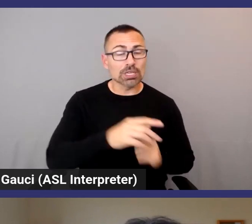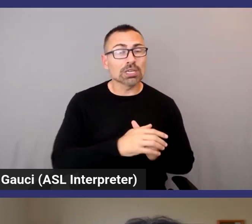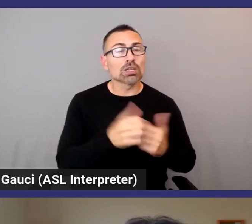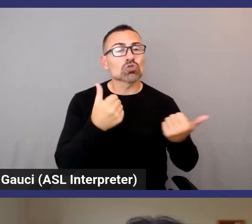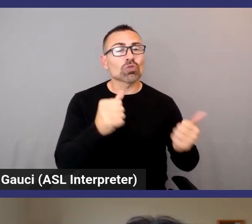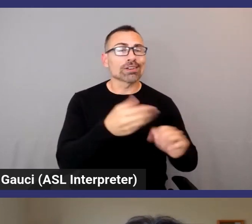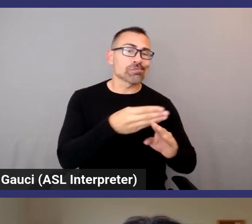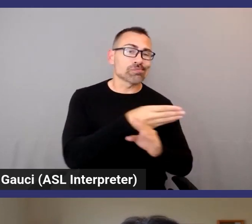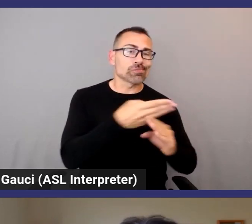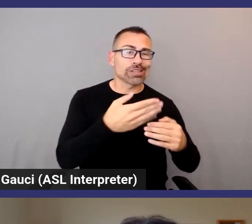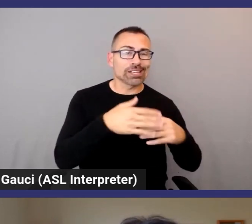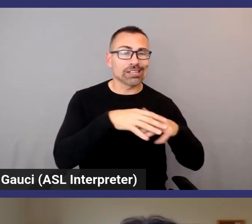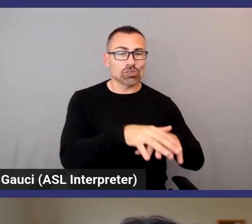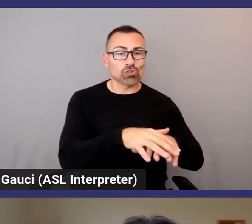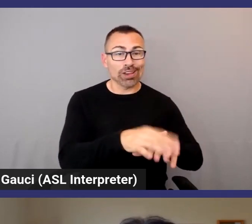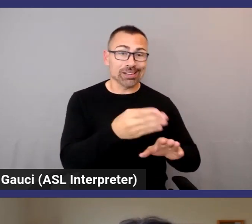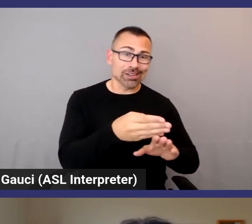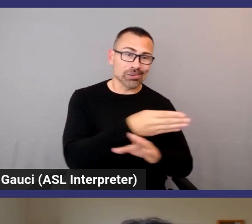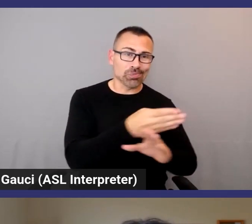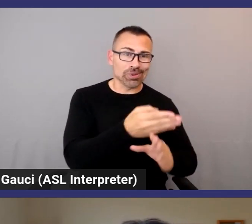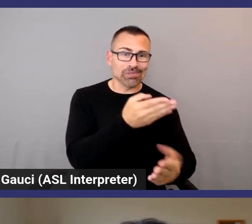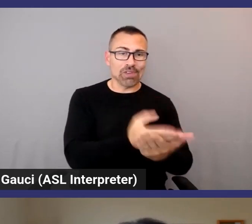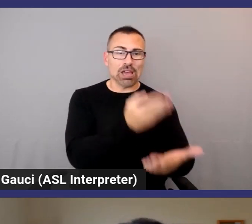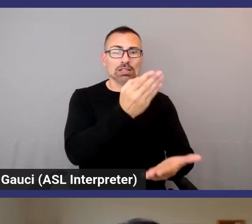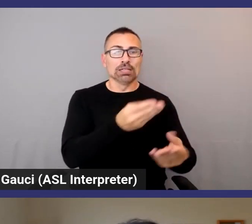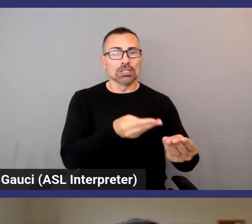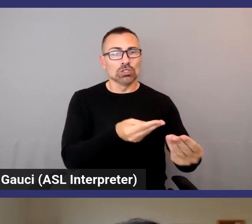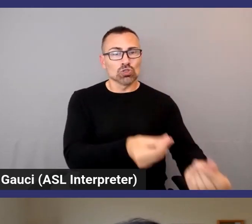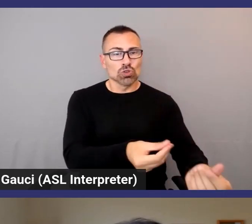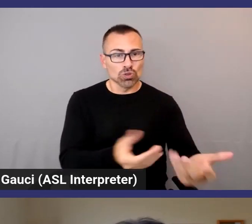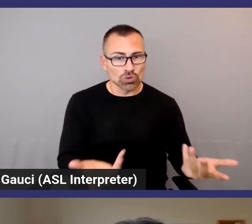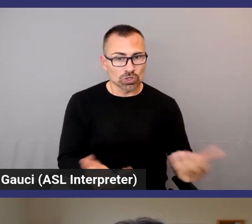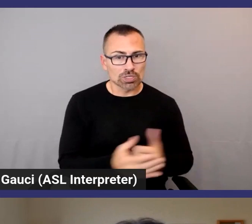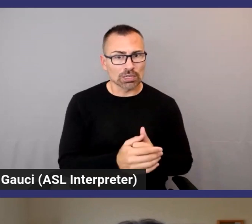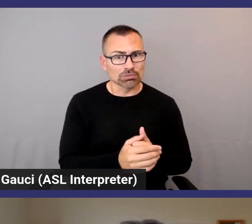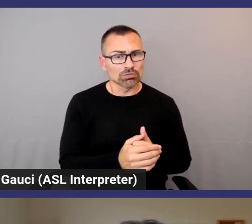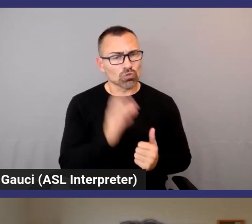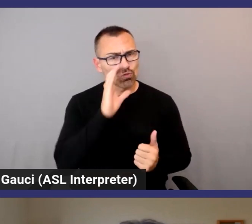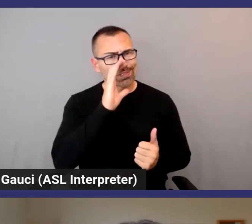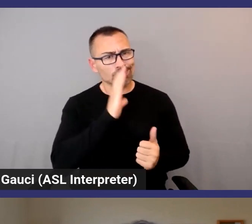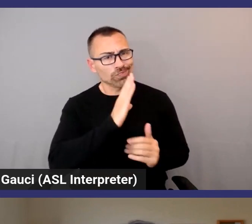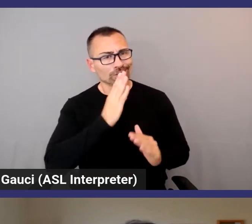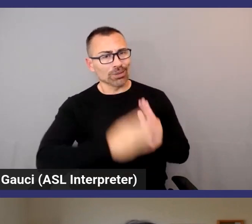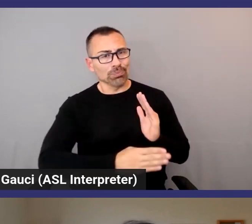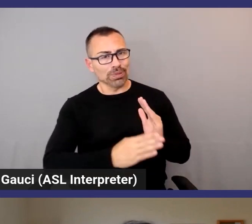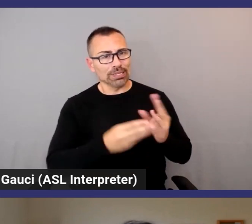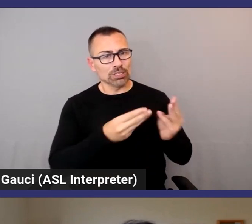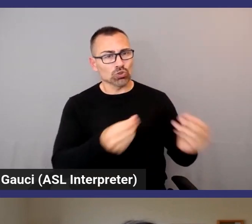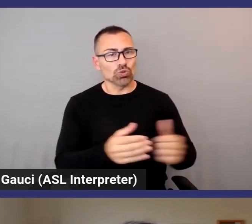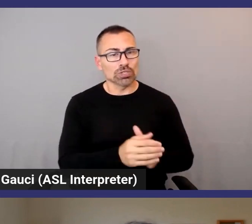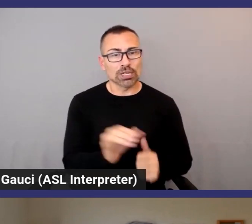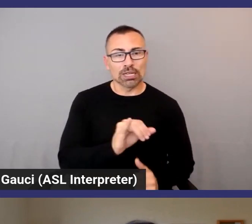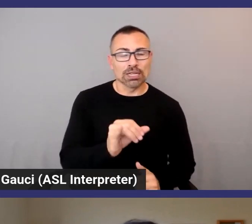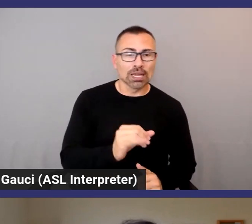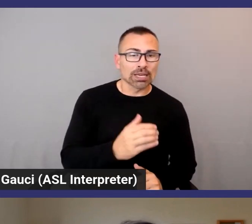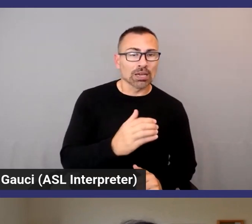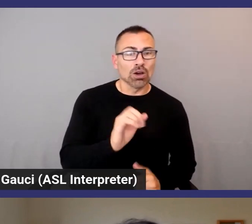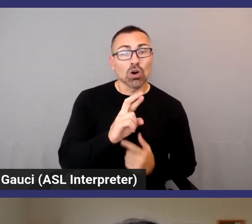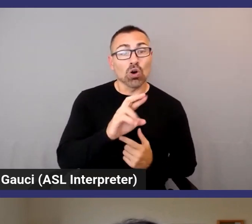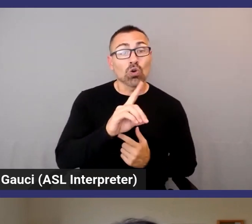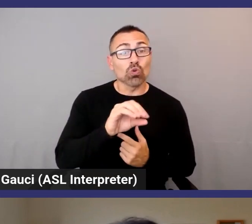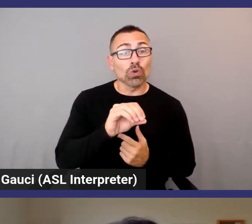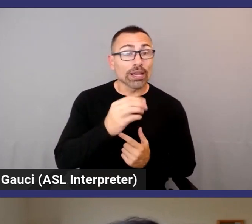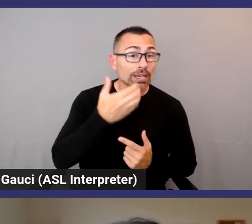pre-integrating, pre-validating the solutions. It means that like the complete solution, which is like a radio and a core and a device and a